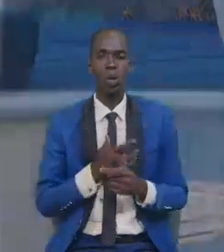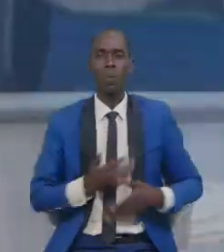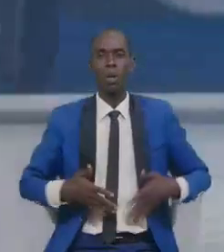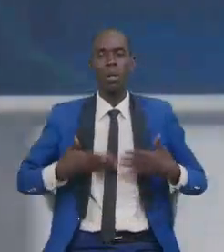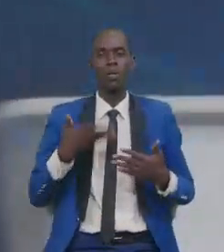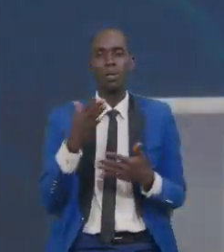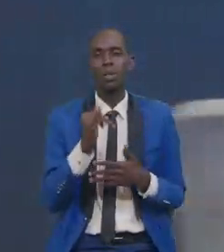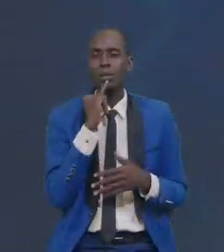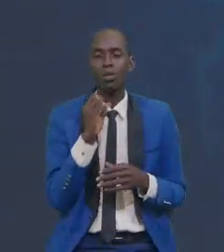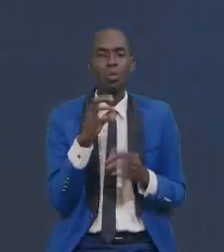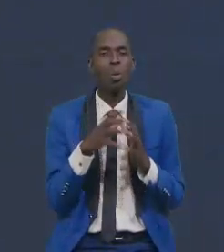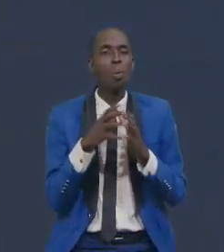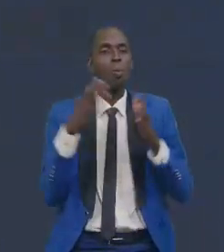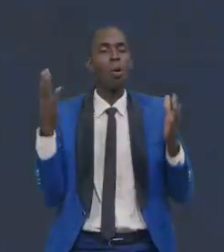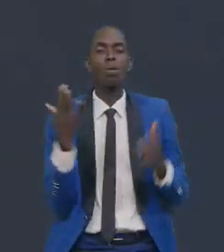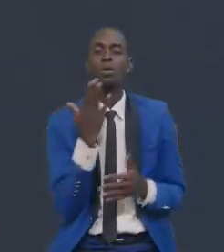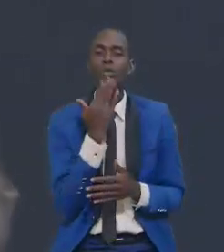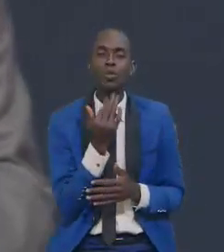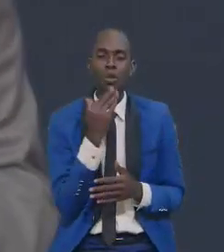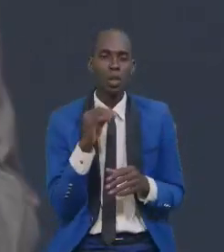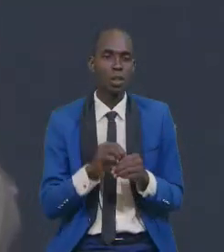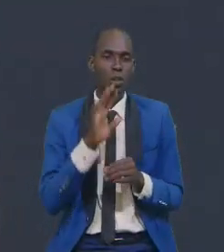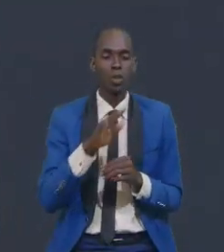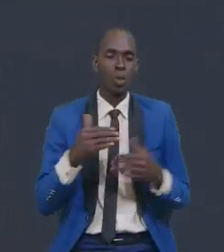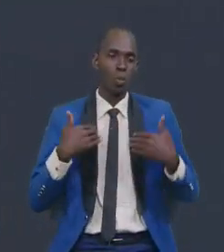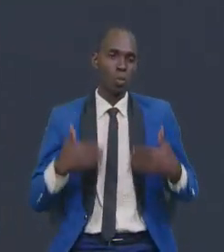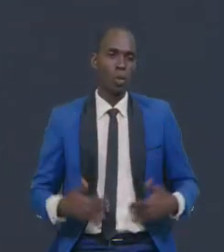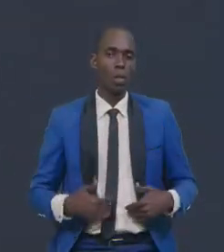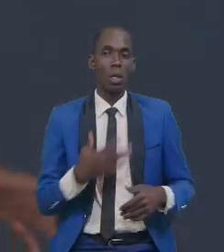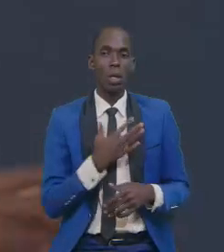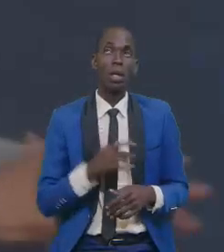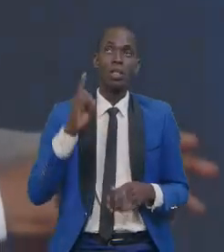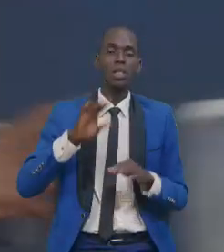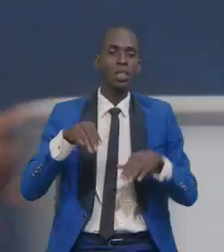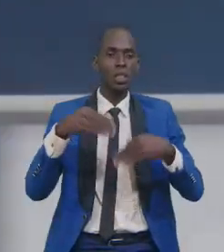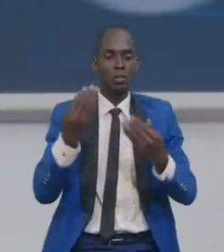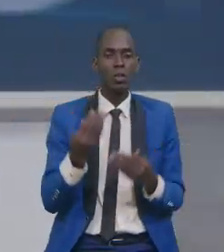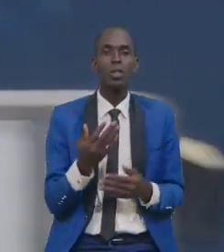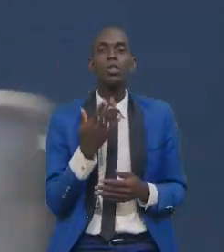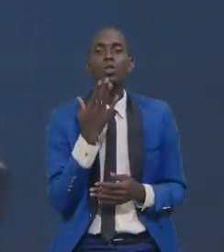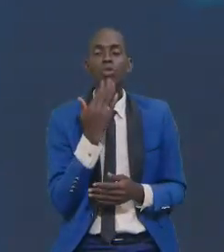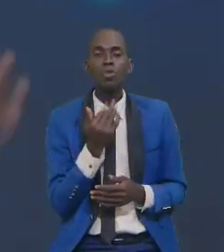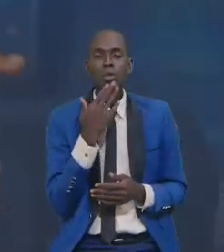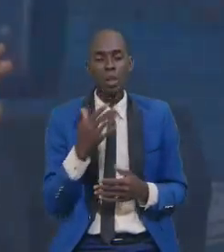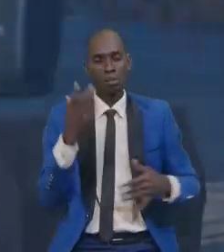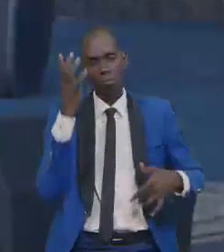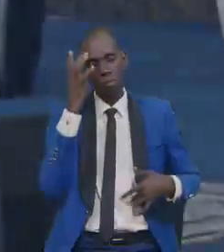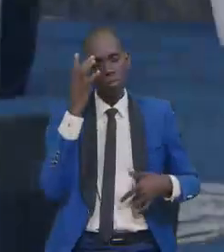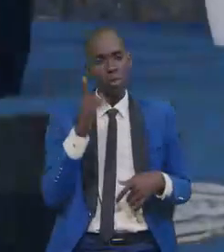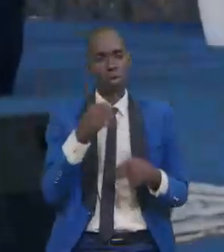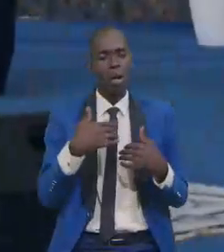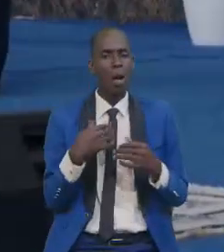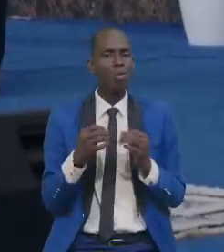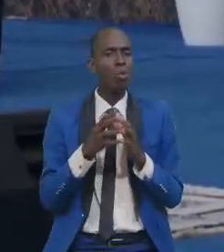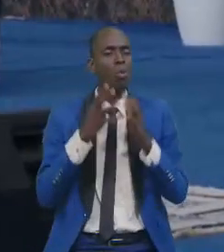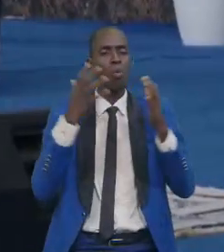your system, and it gives you sugar diabetes. There's too much salt. After the